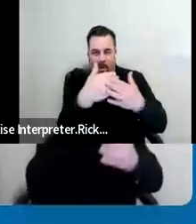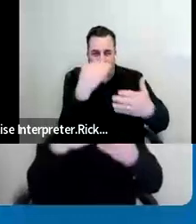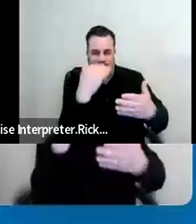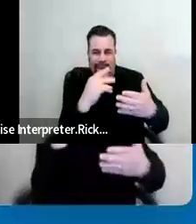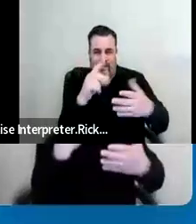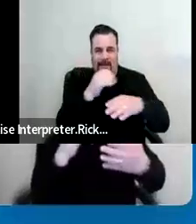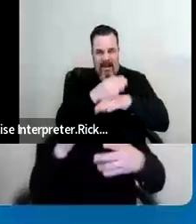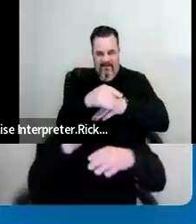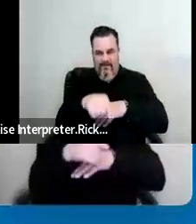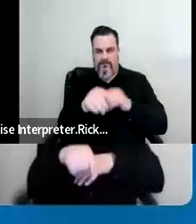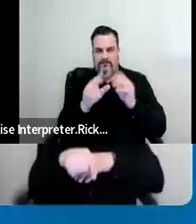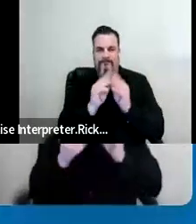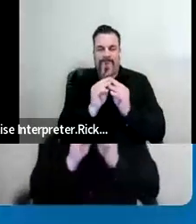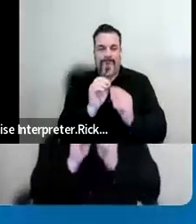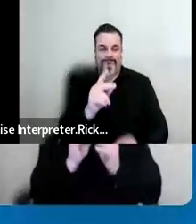the session.